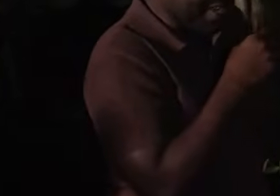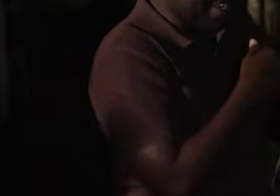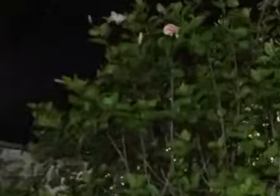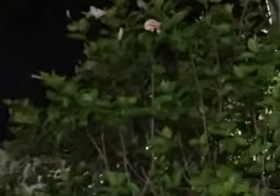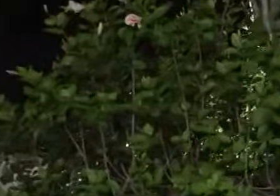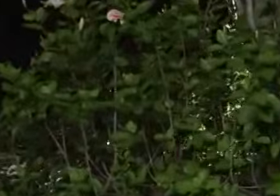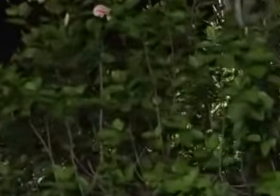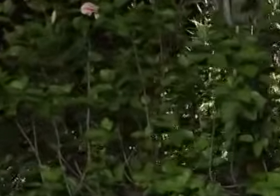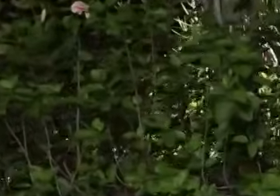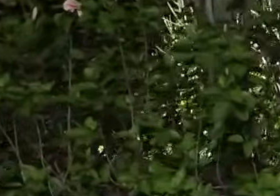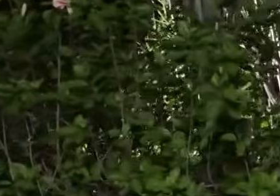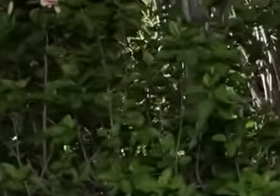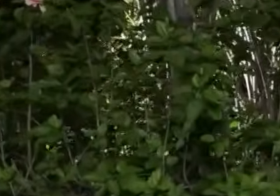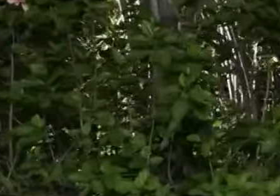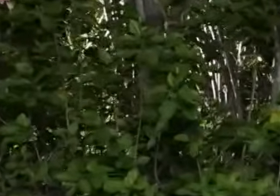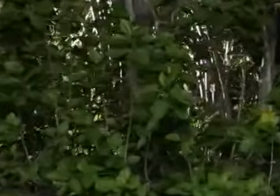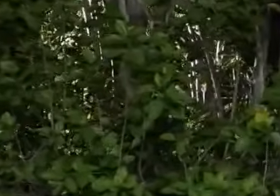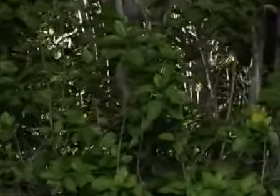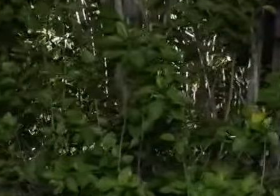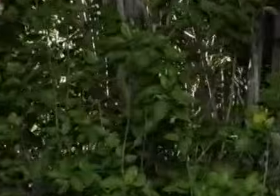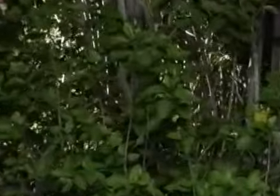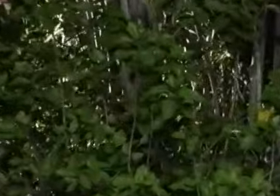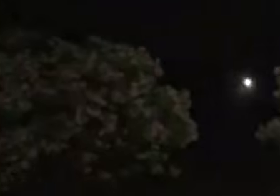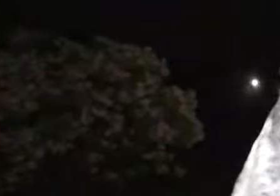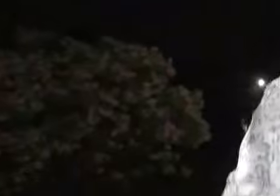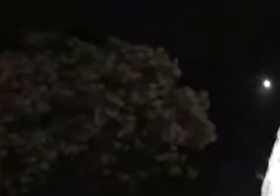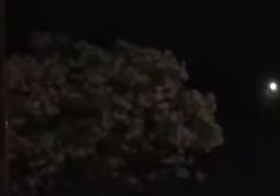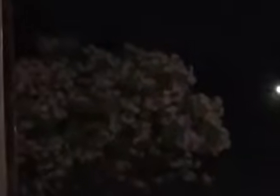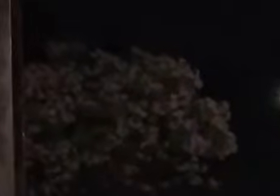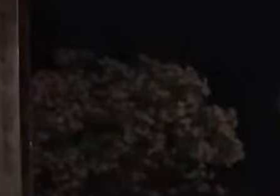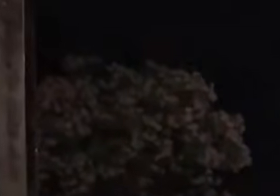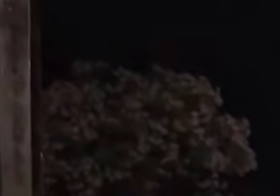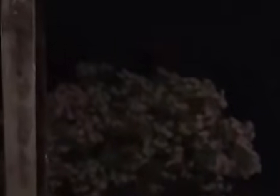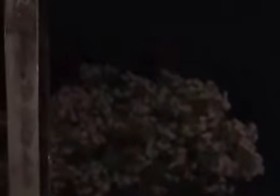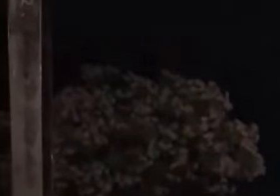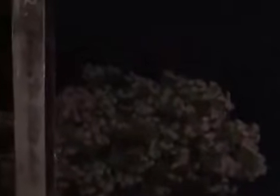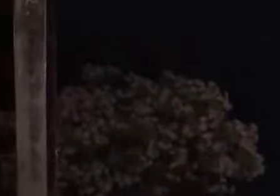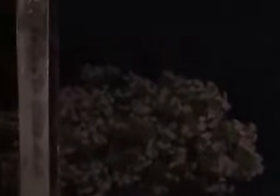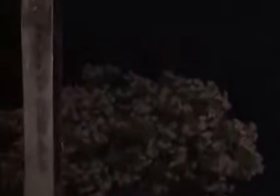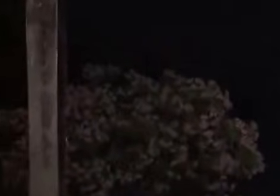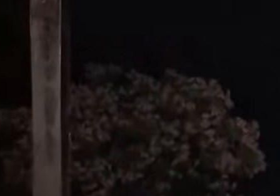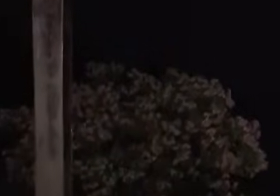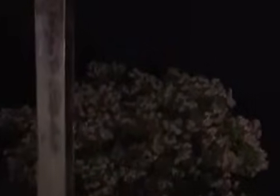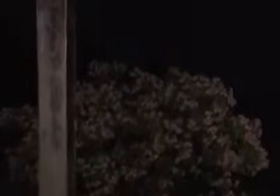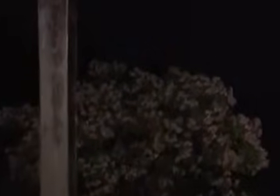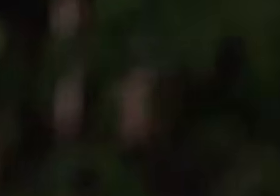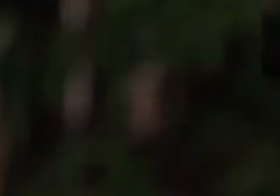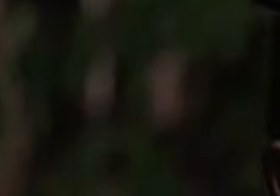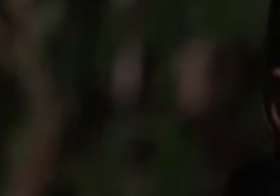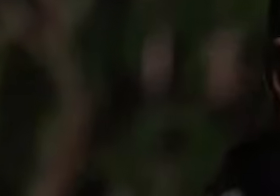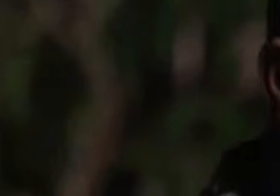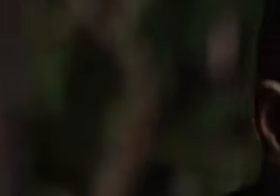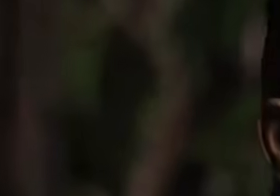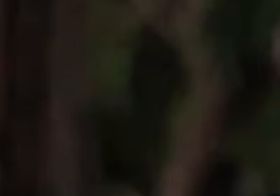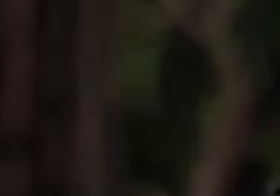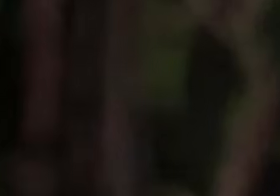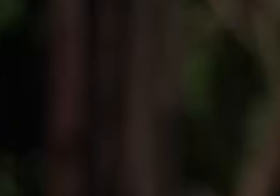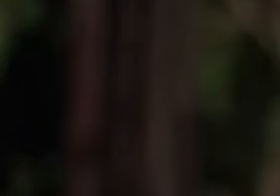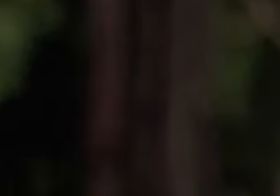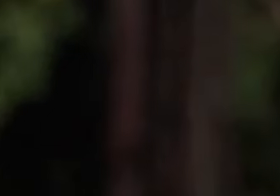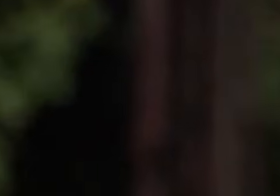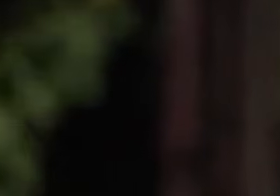teeth. Your mouth are for you, bam bam. The teeth are for me, girl. So if you